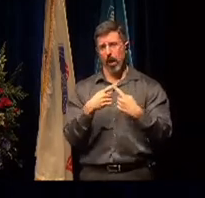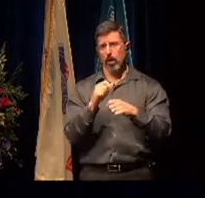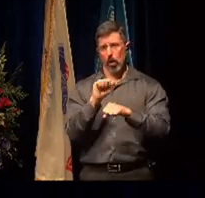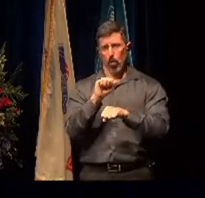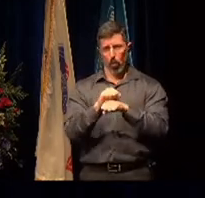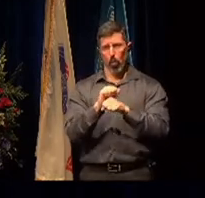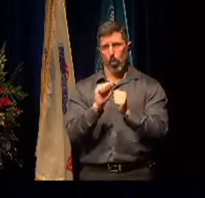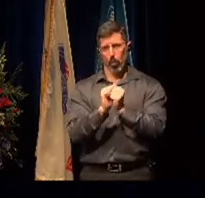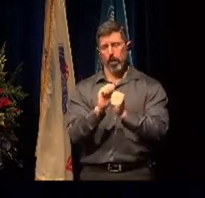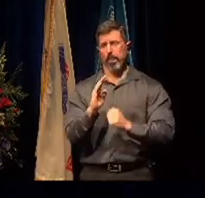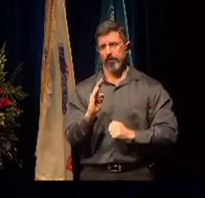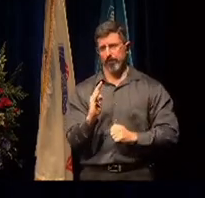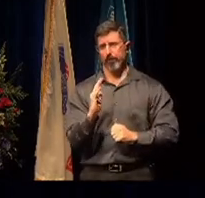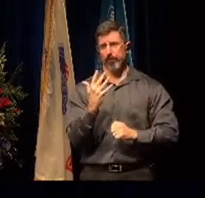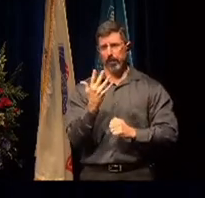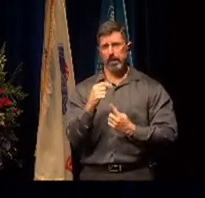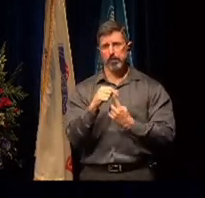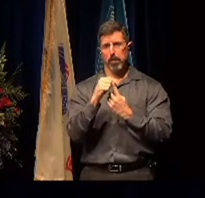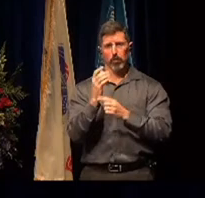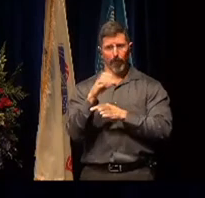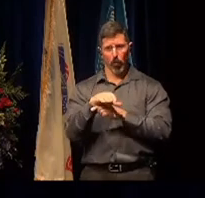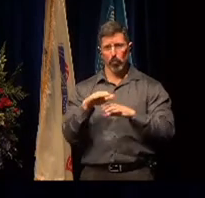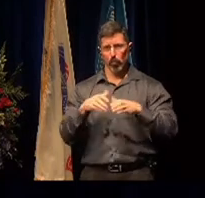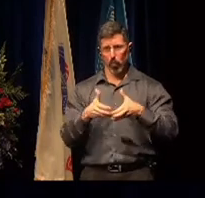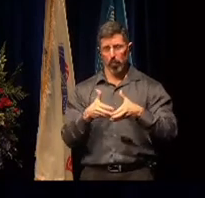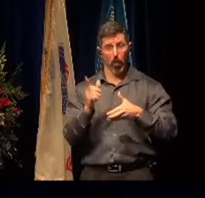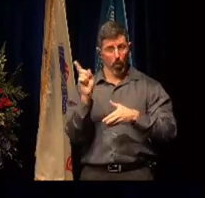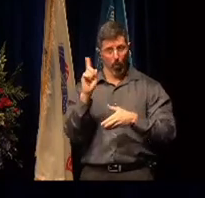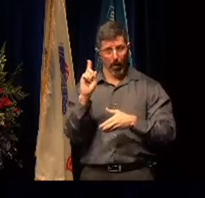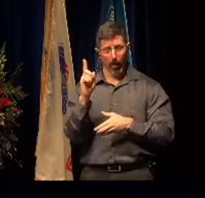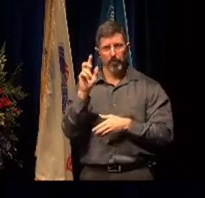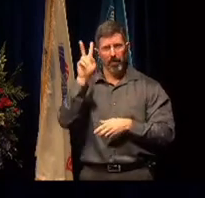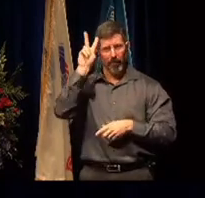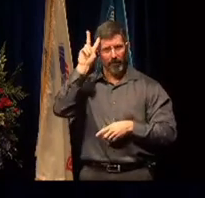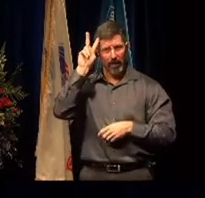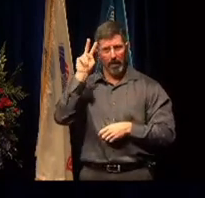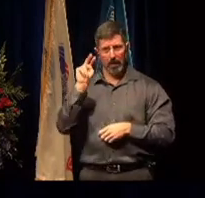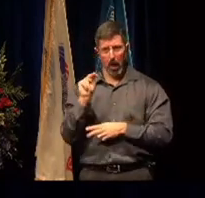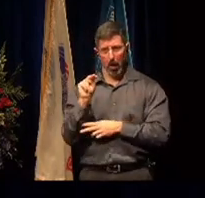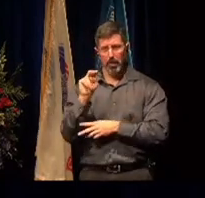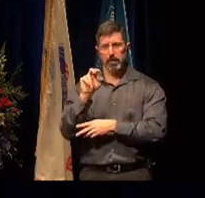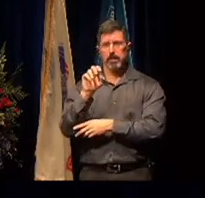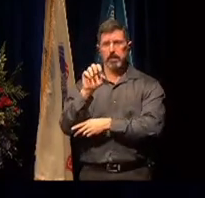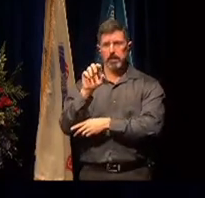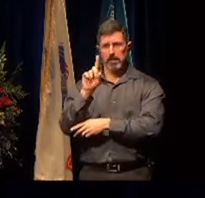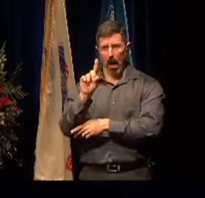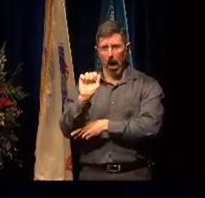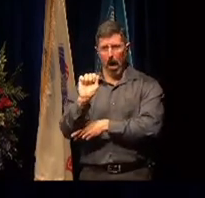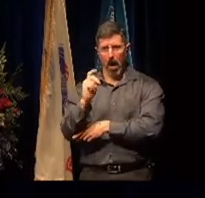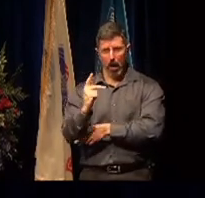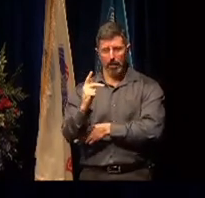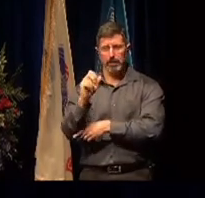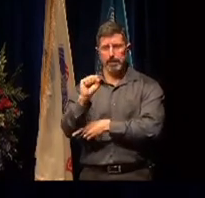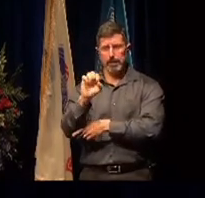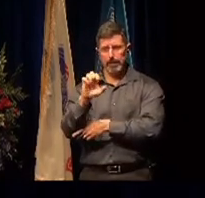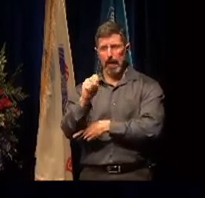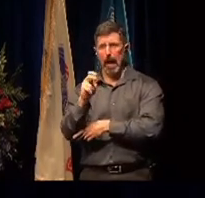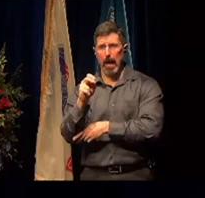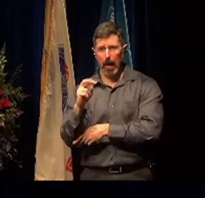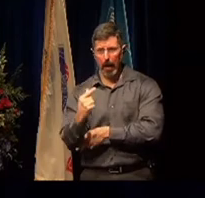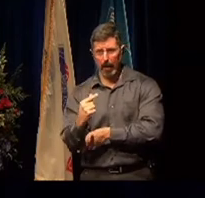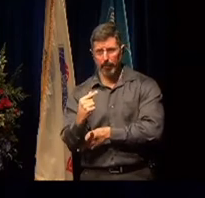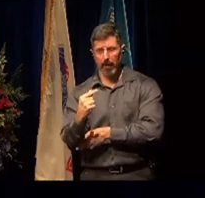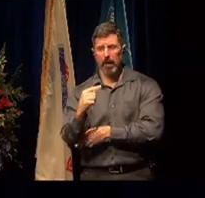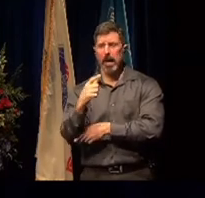the 5th Special Forces Group, located at Dak Siang. He was working, living,